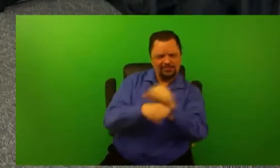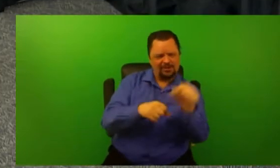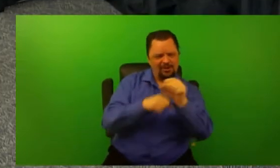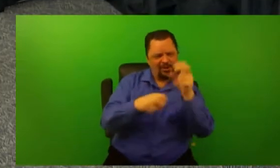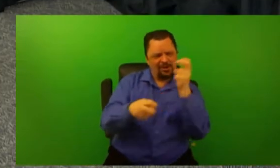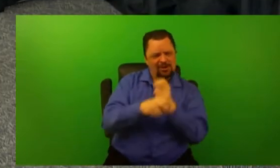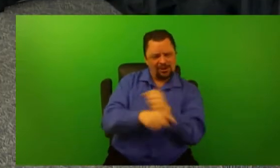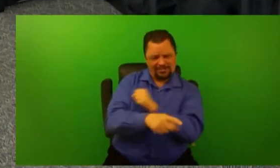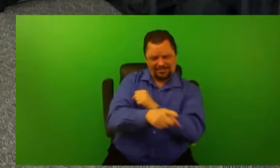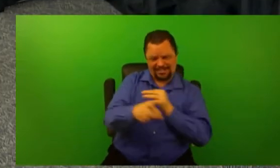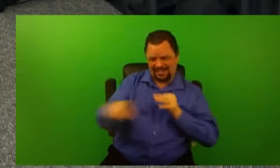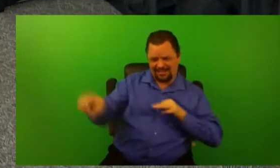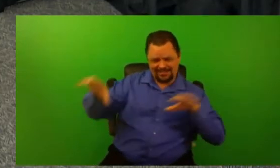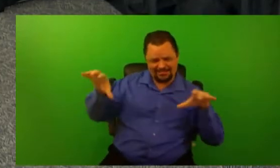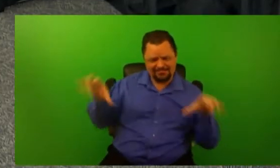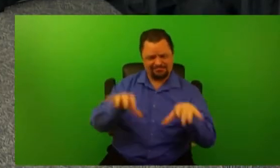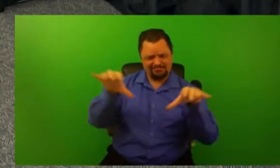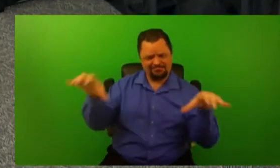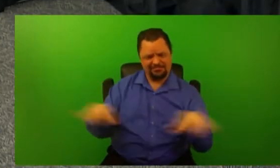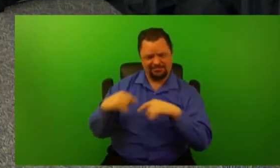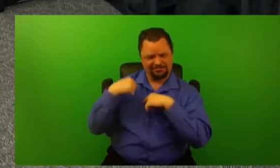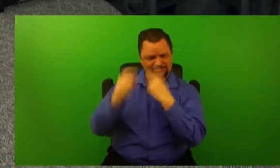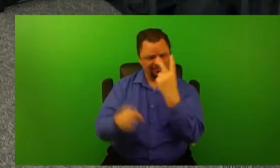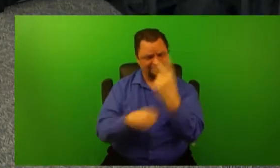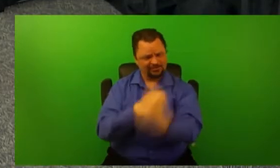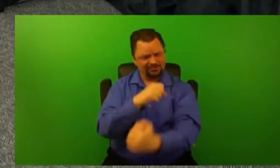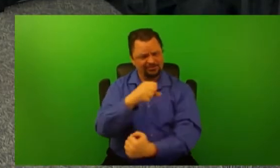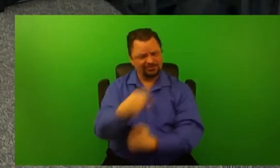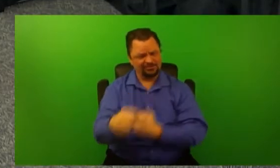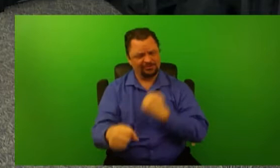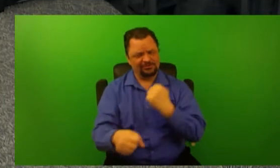2-year period. Next slide, please.